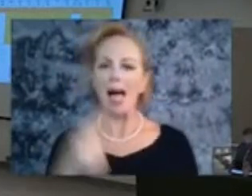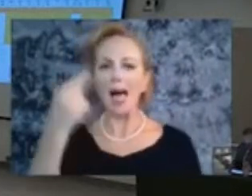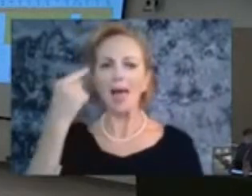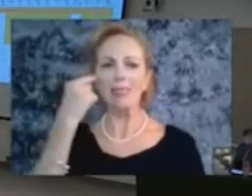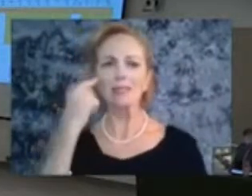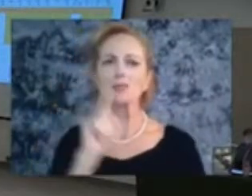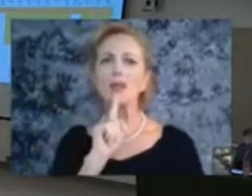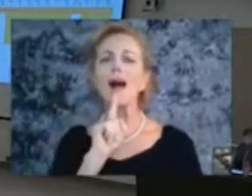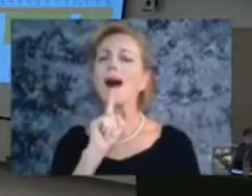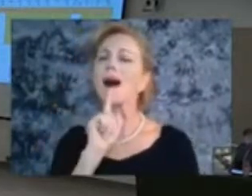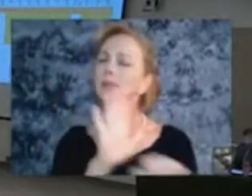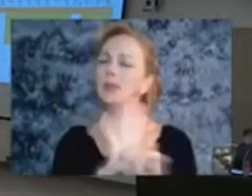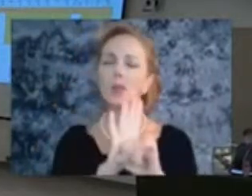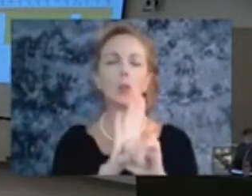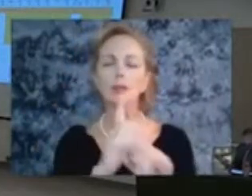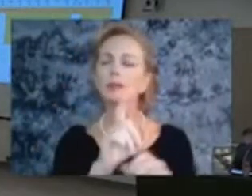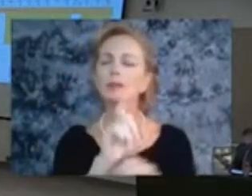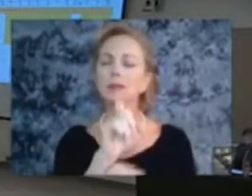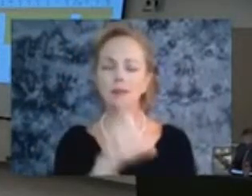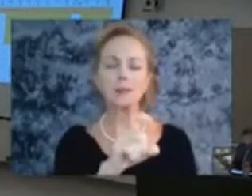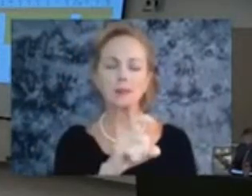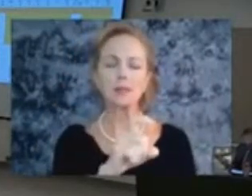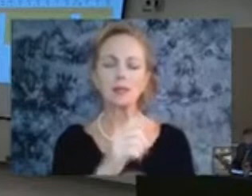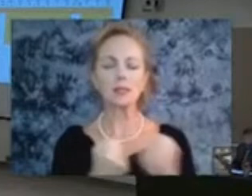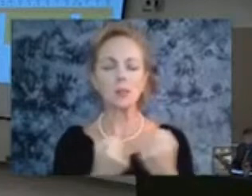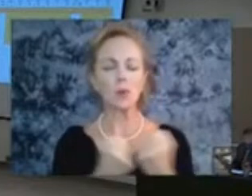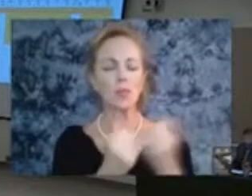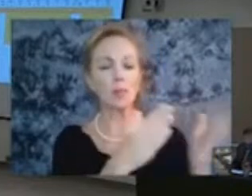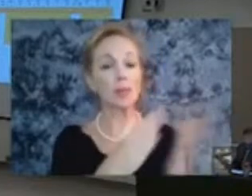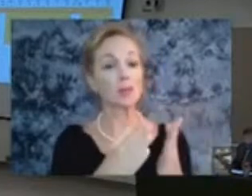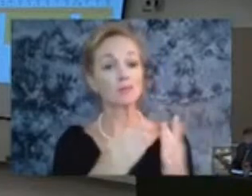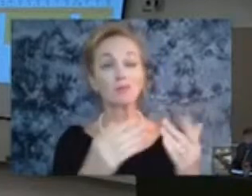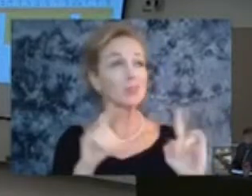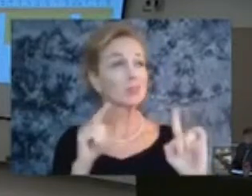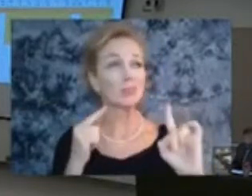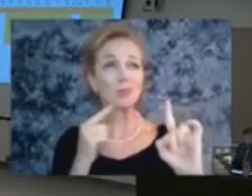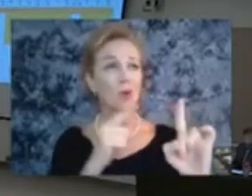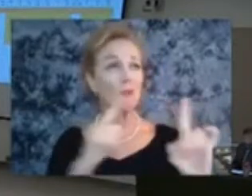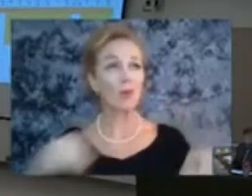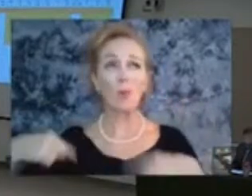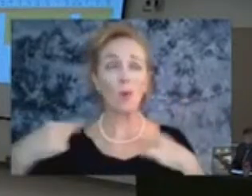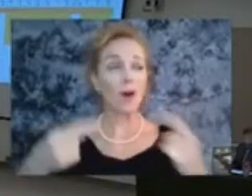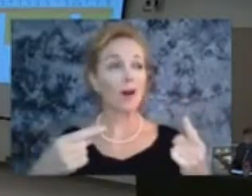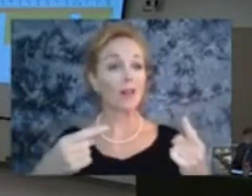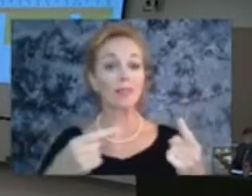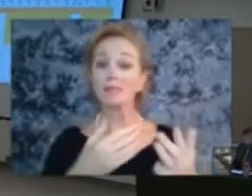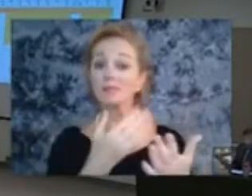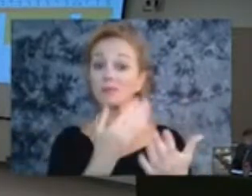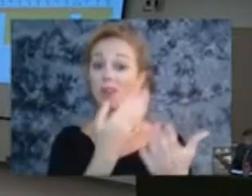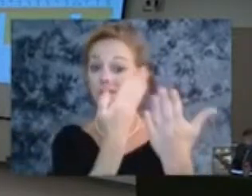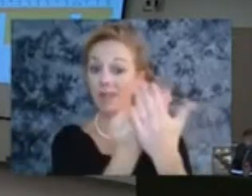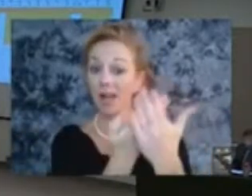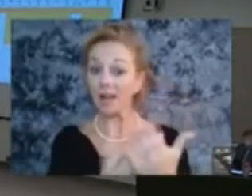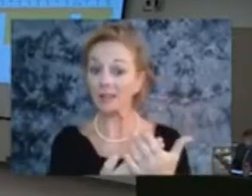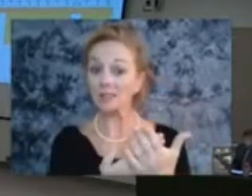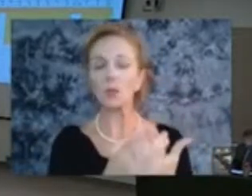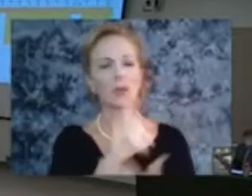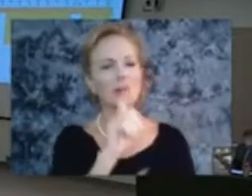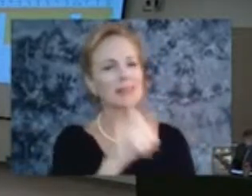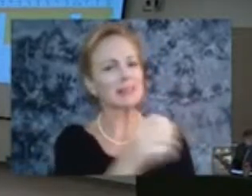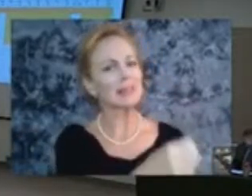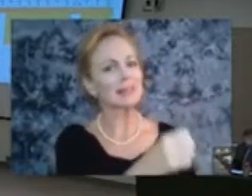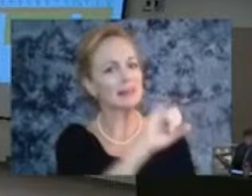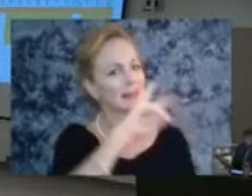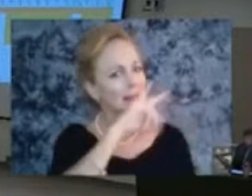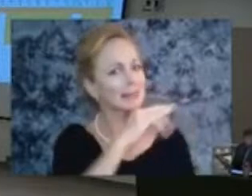been trying to get here for quite a while. Because the fact of the matter is that we do need to get kids back in school, but we do need to do